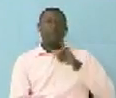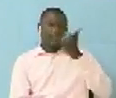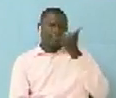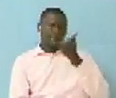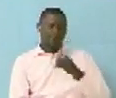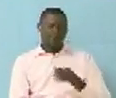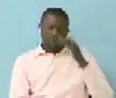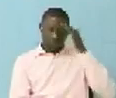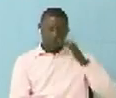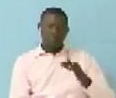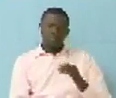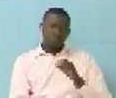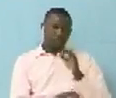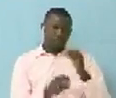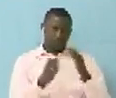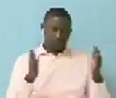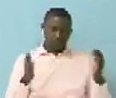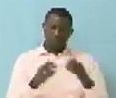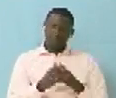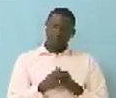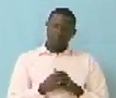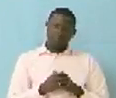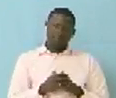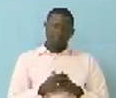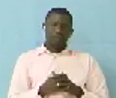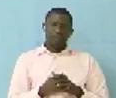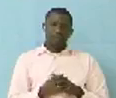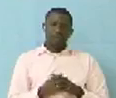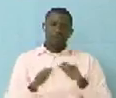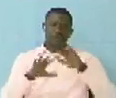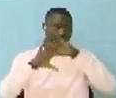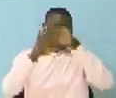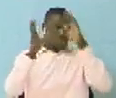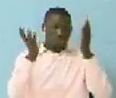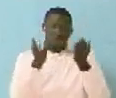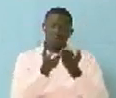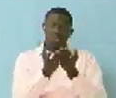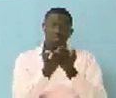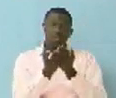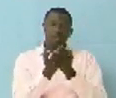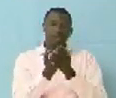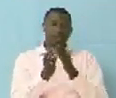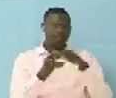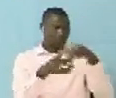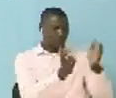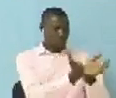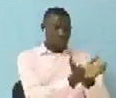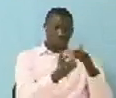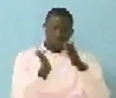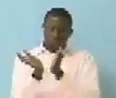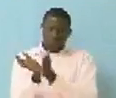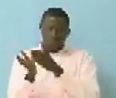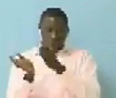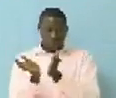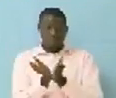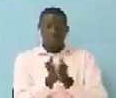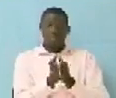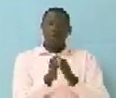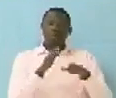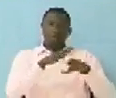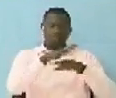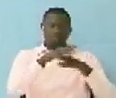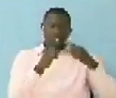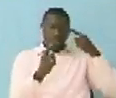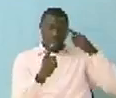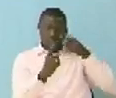much. Good. So all these elements were under the direct authority and control of the